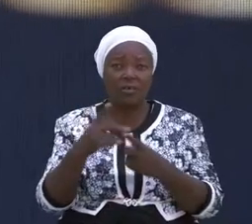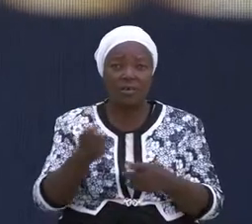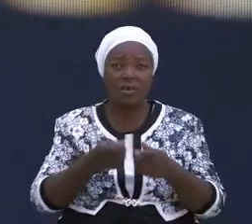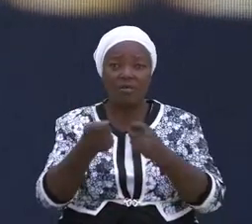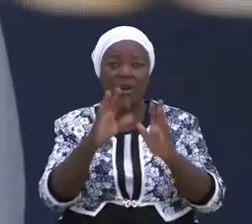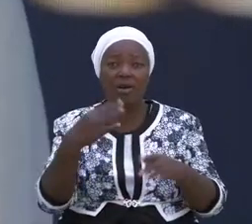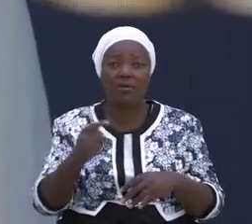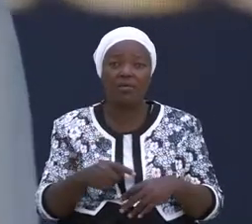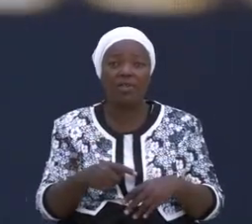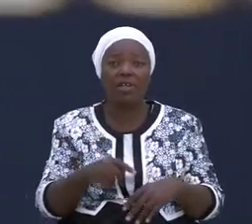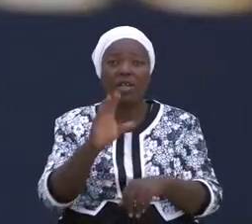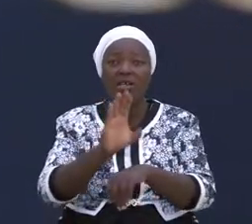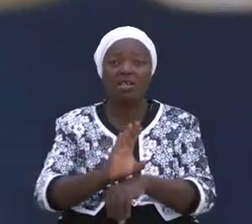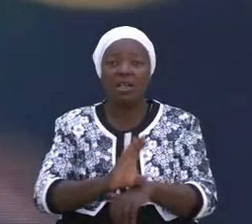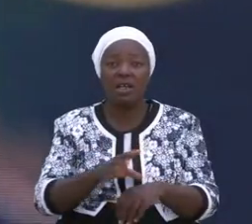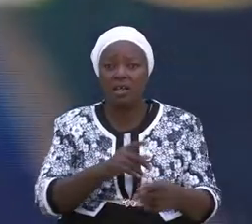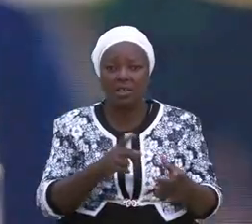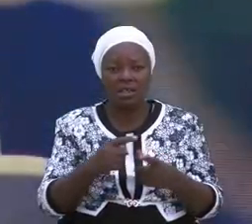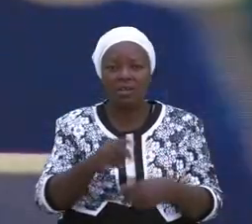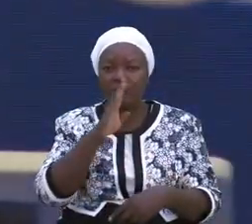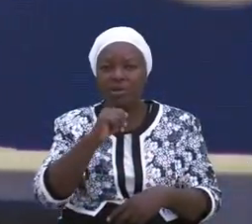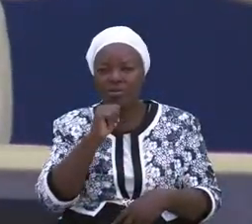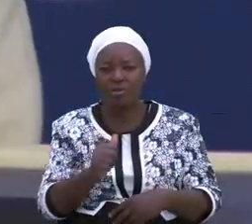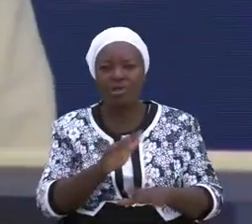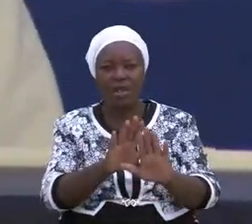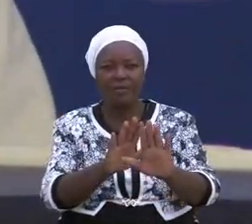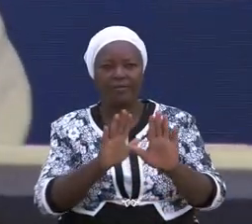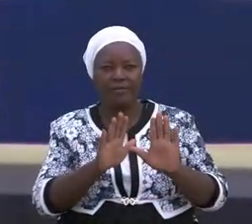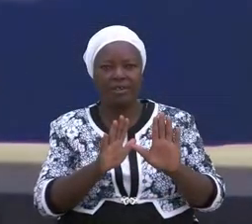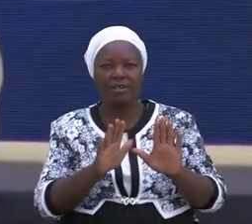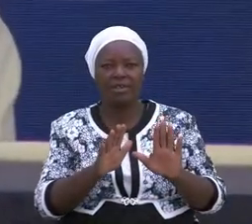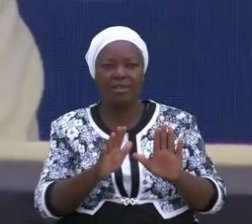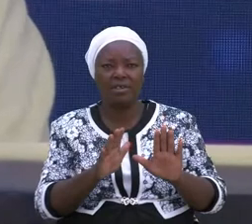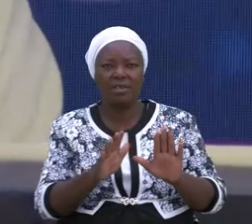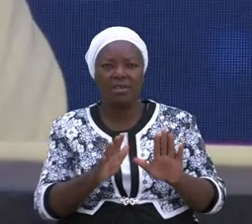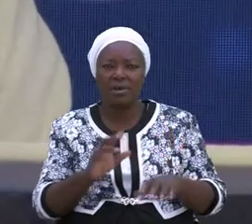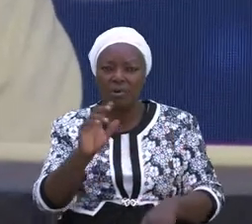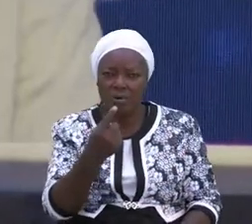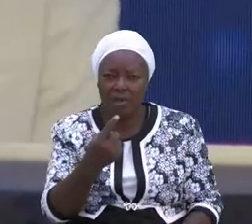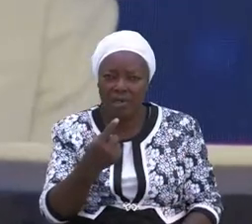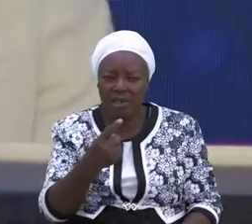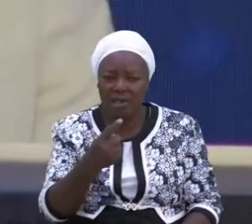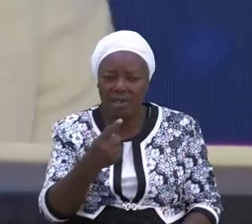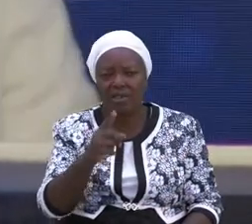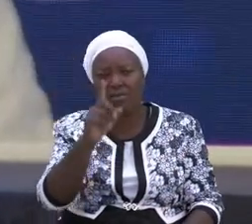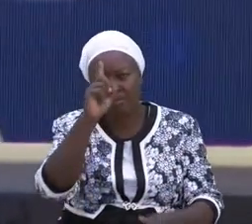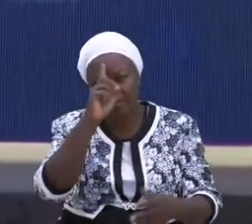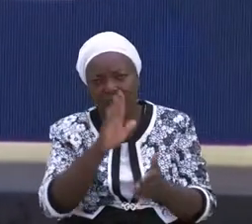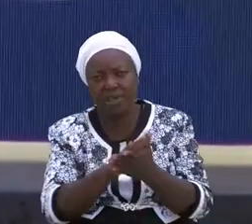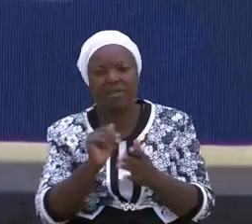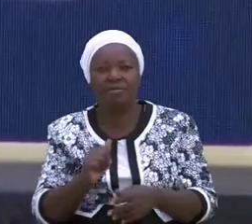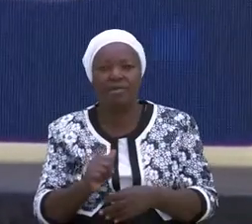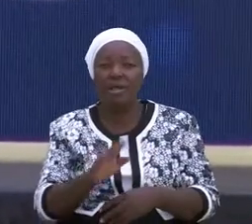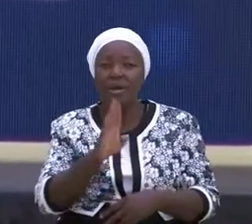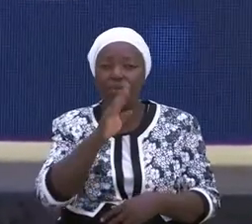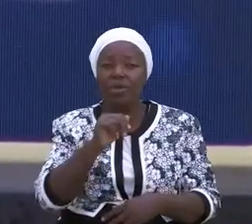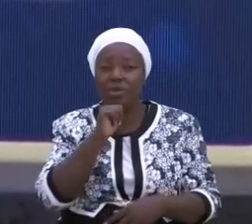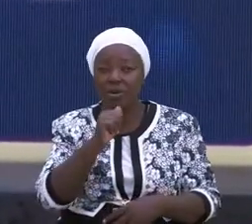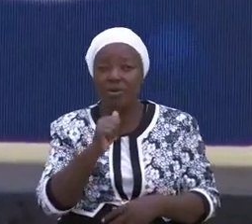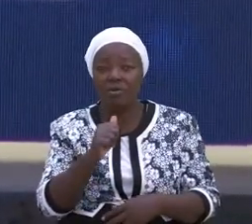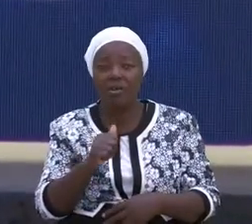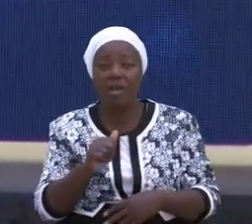synagogue, be not afraid, only believe. Be not